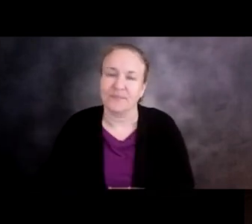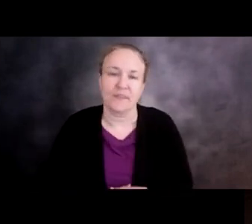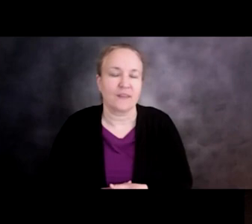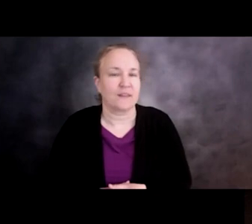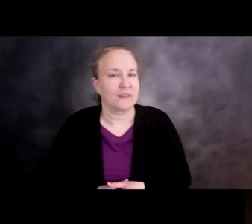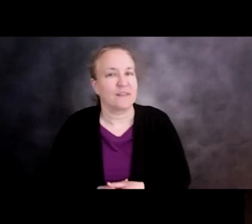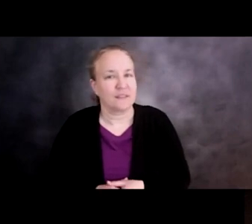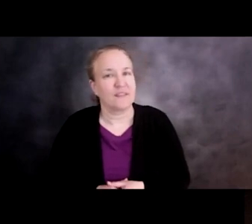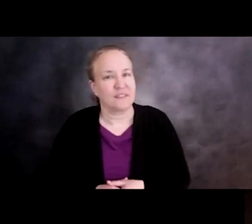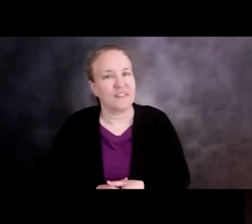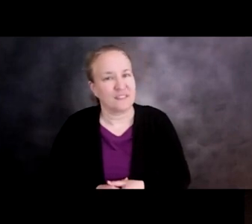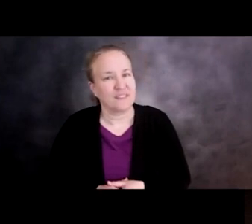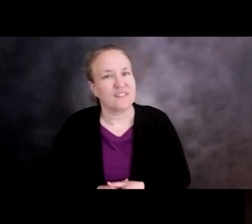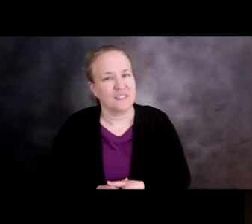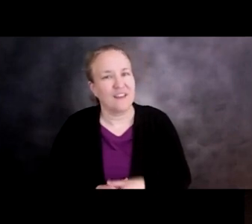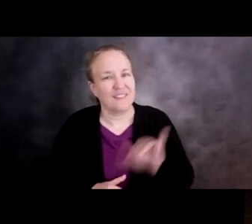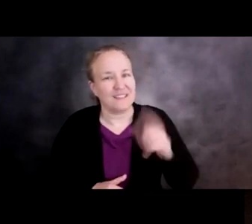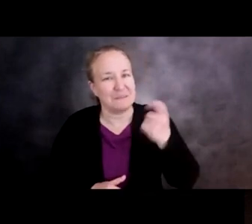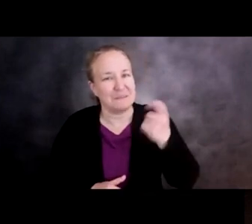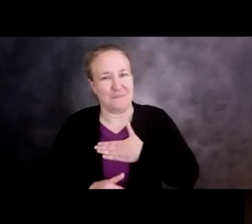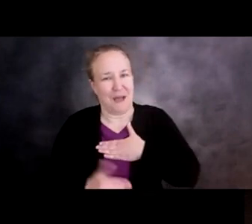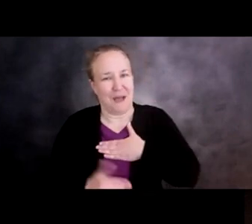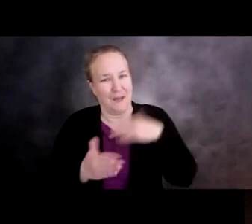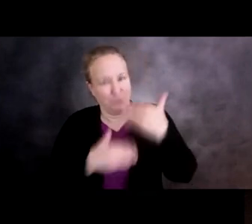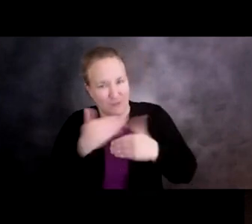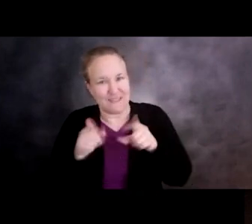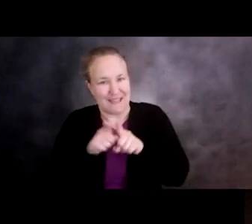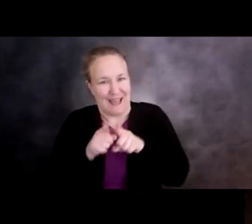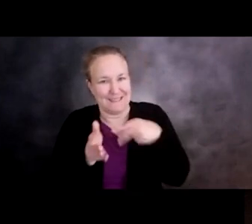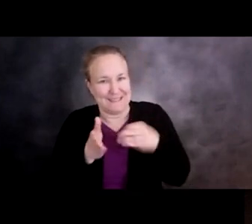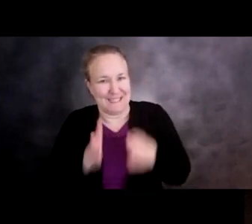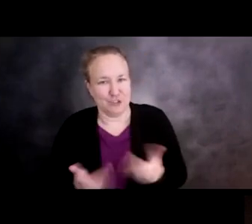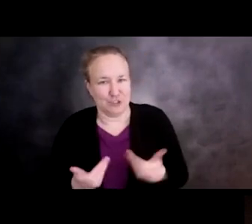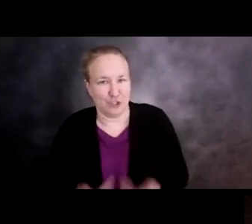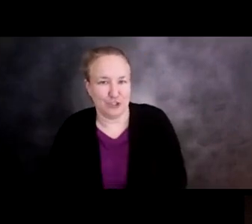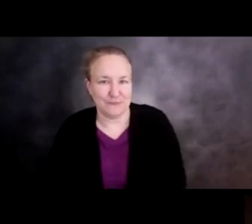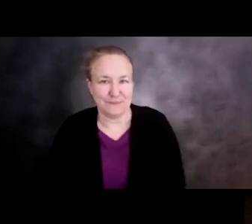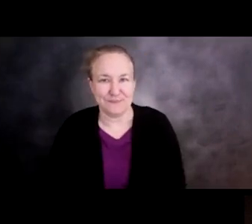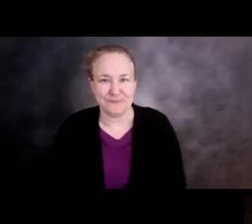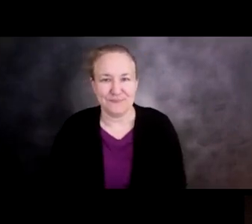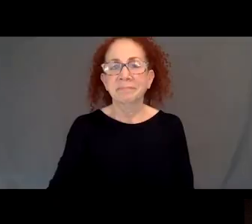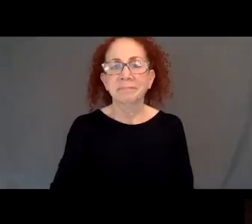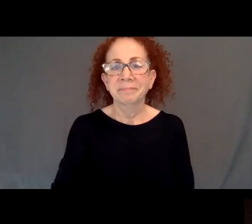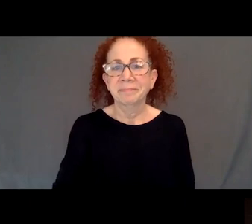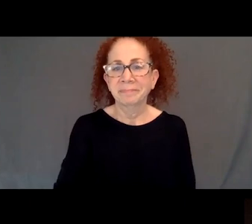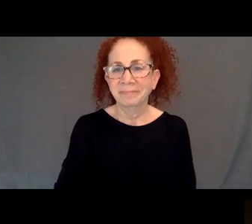Yeah, that's just a little bit of my process as a dancer. Yeah.